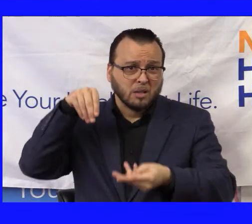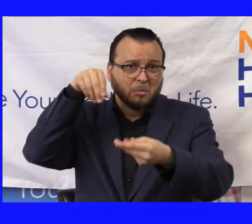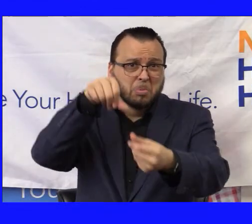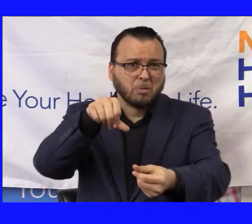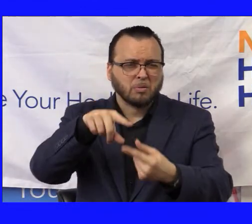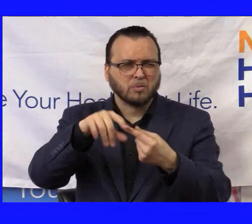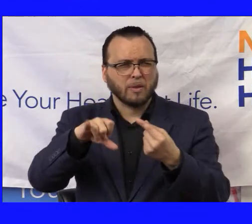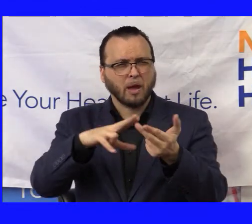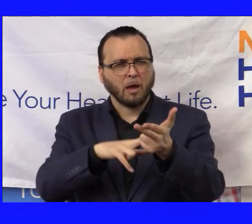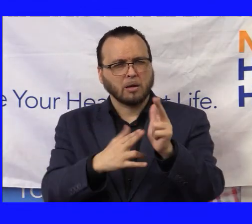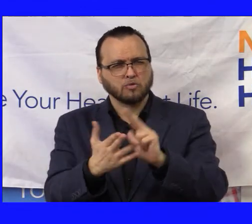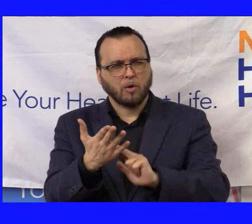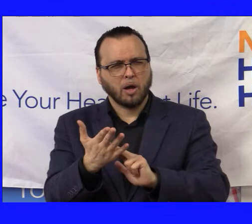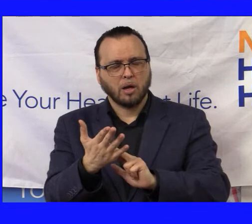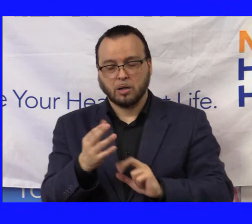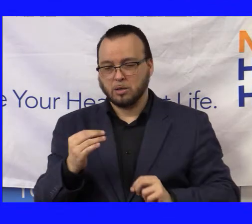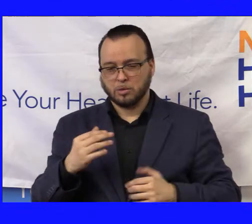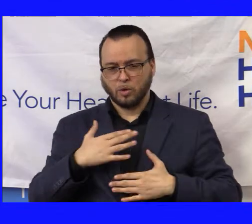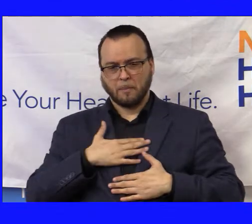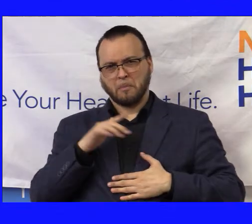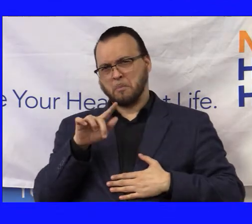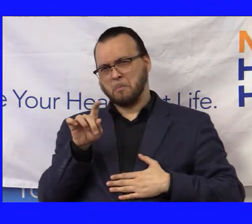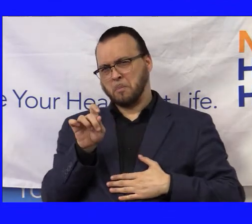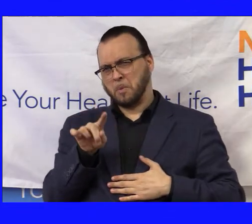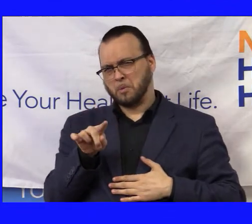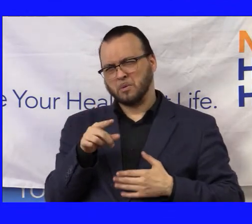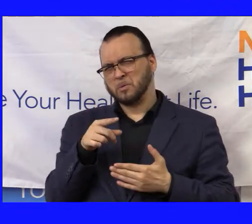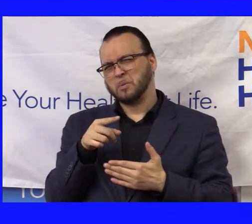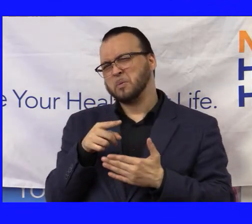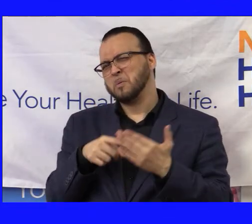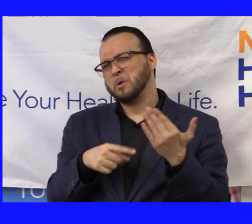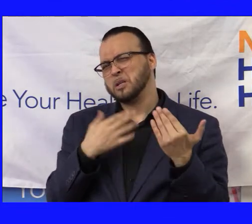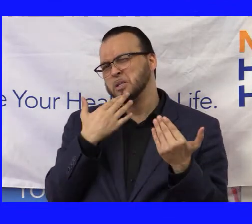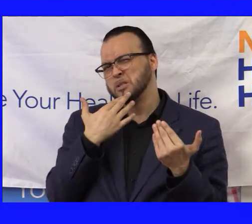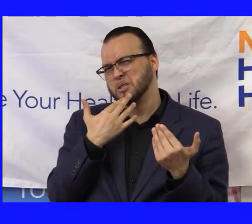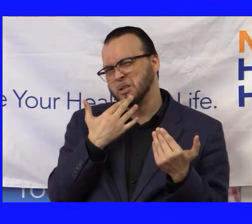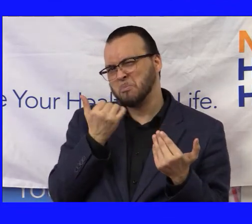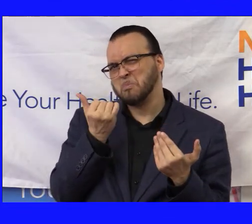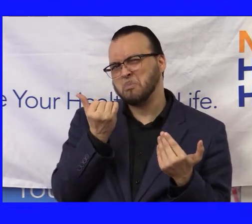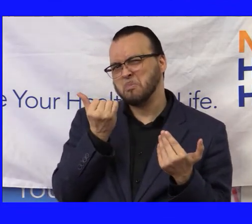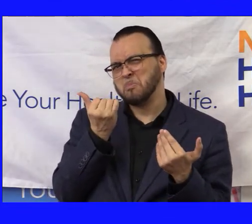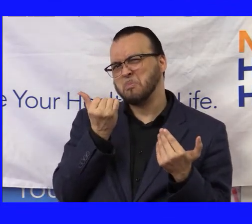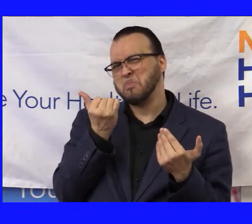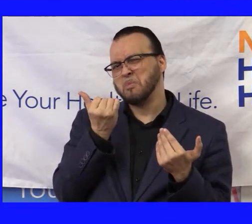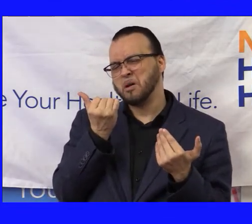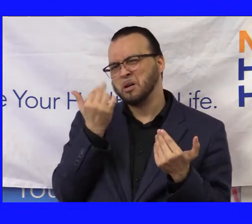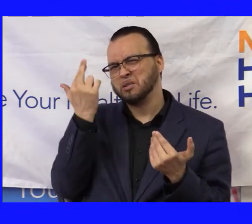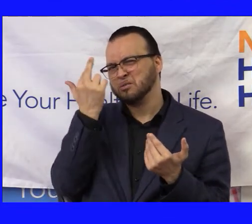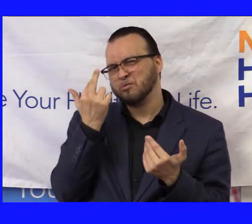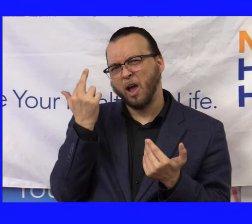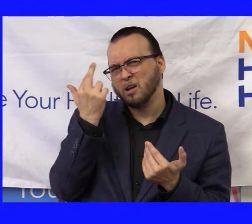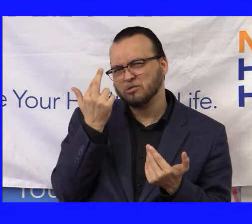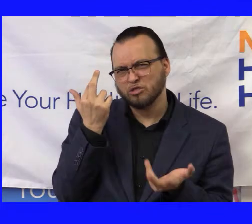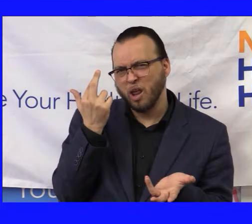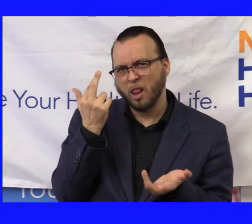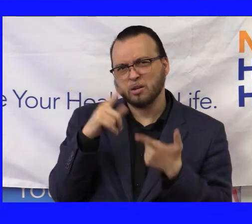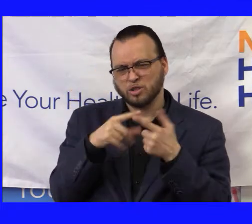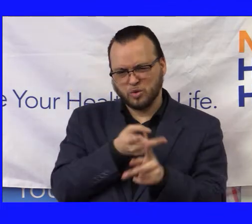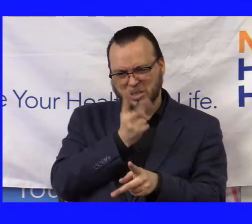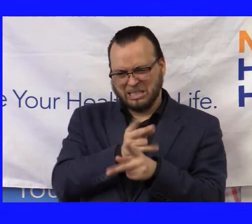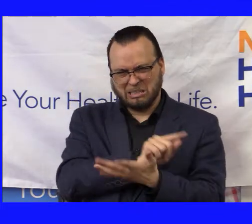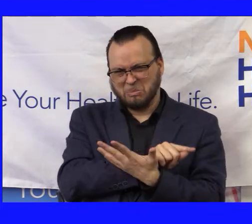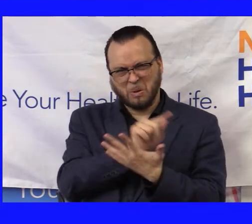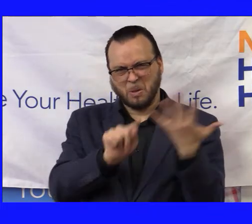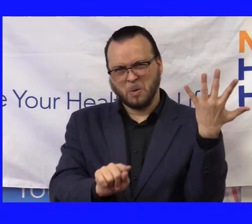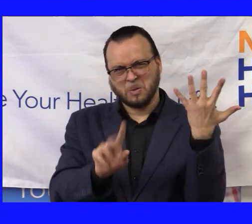my question is, what is the best interest rationale to keep these